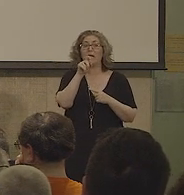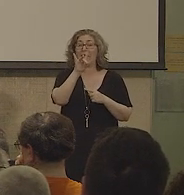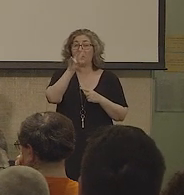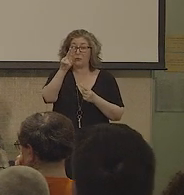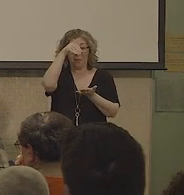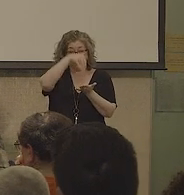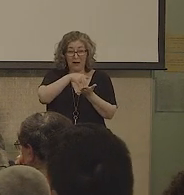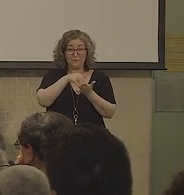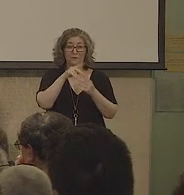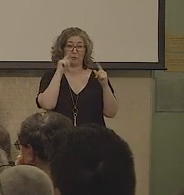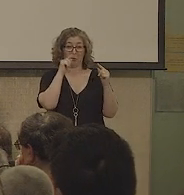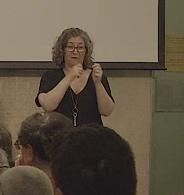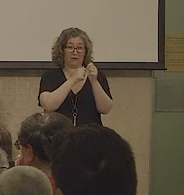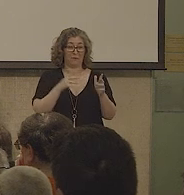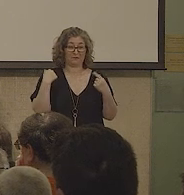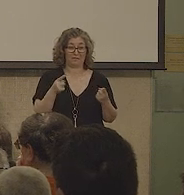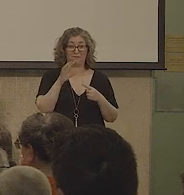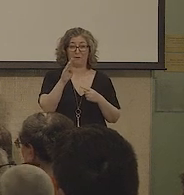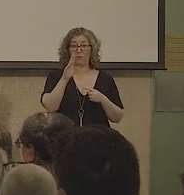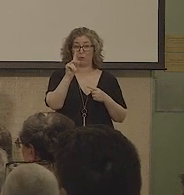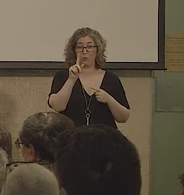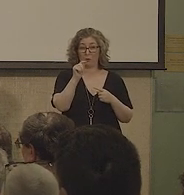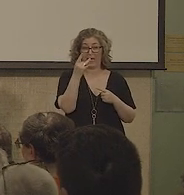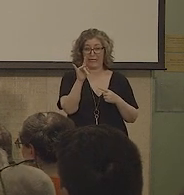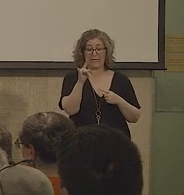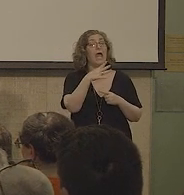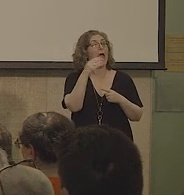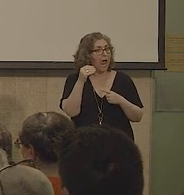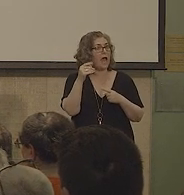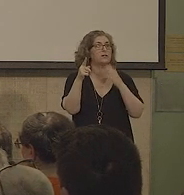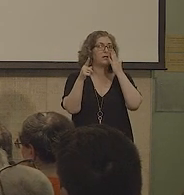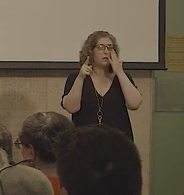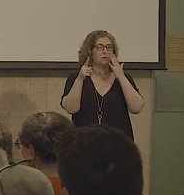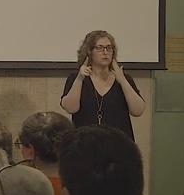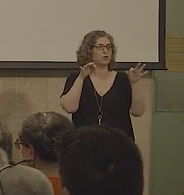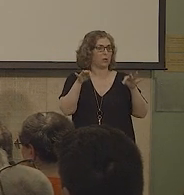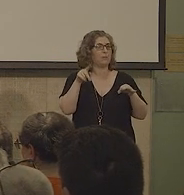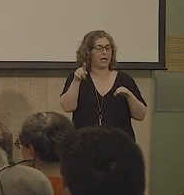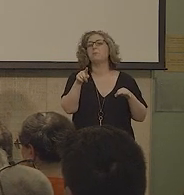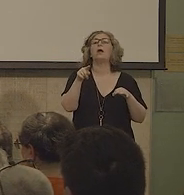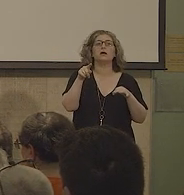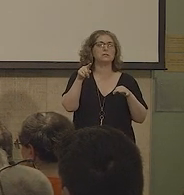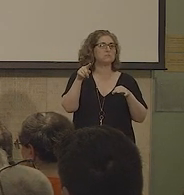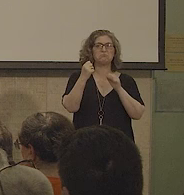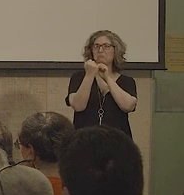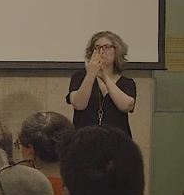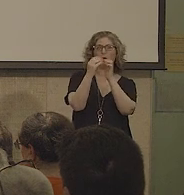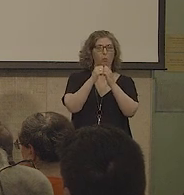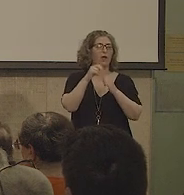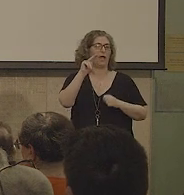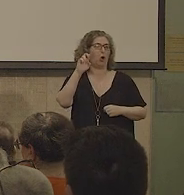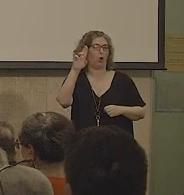182,000 Twitter followers since February 2018 and has been described as standing toe-to-toe with the National